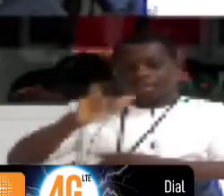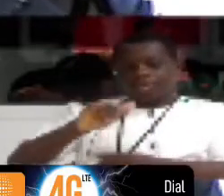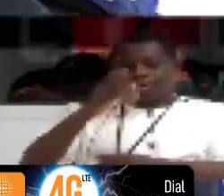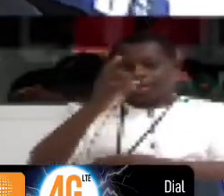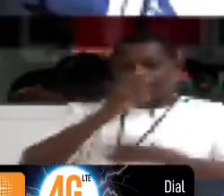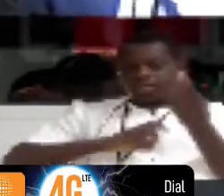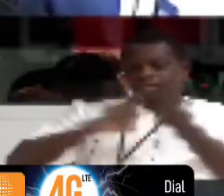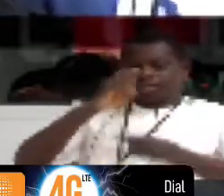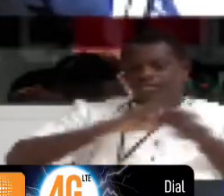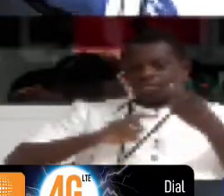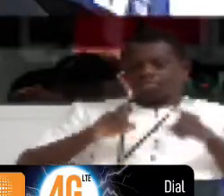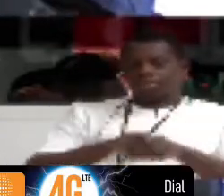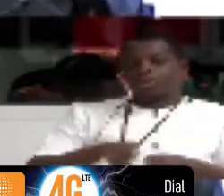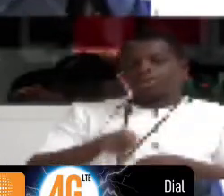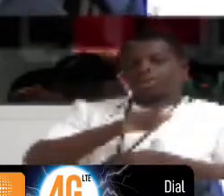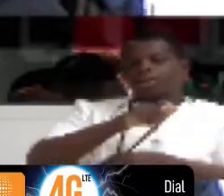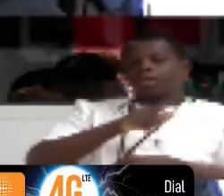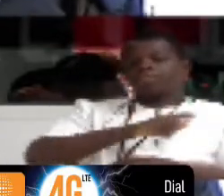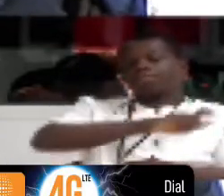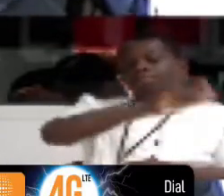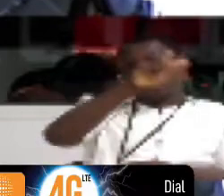Nyabali again inmate mimba bala